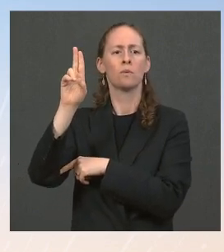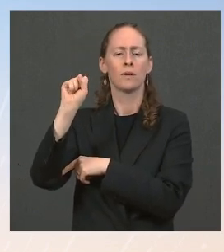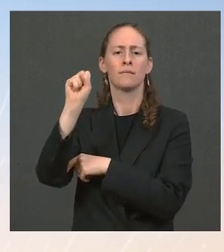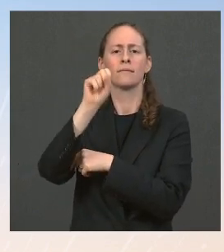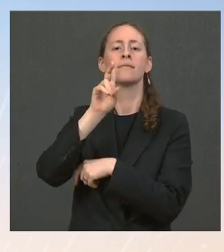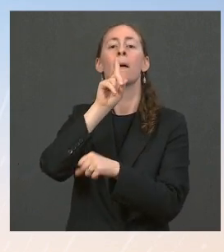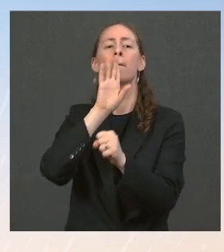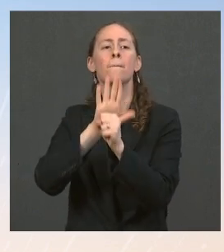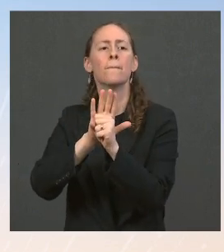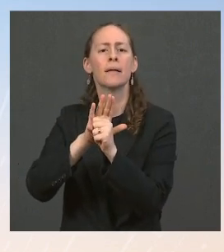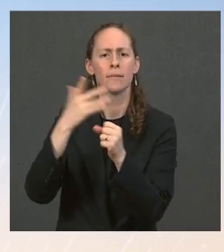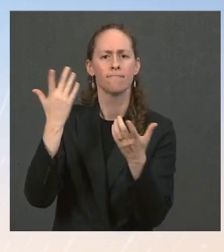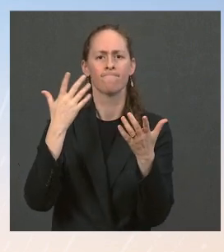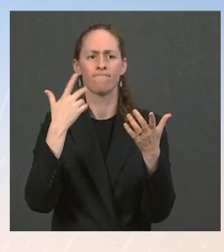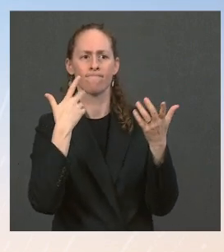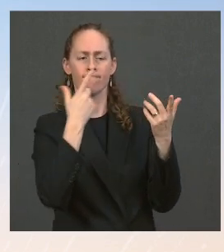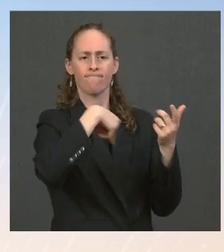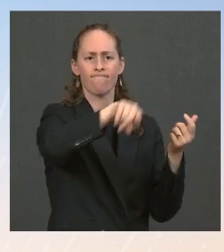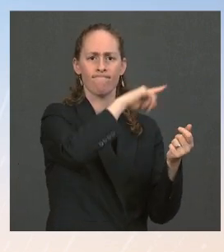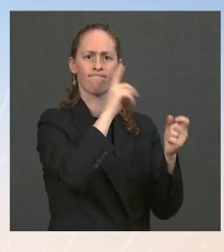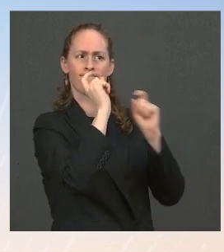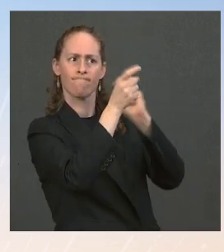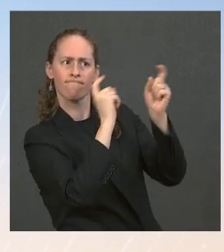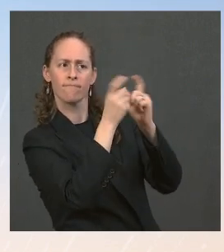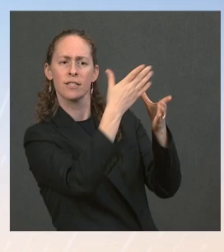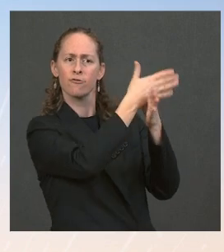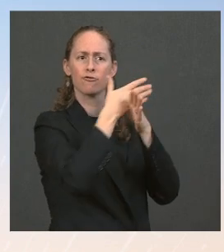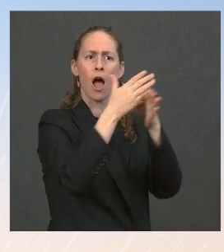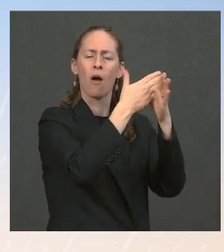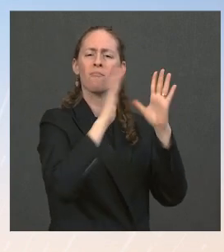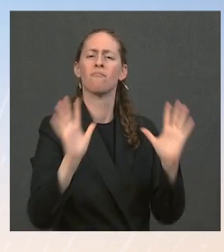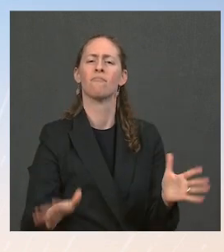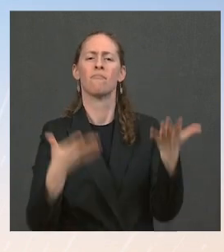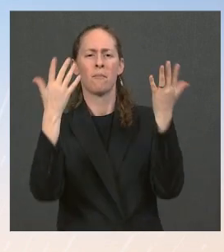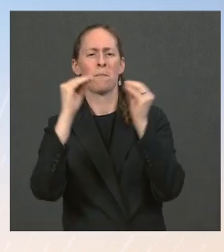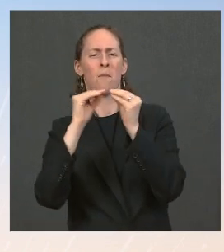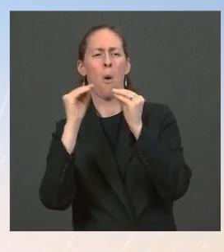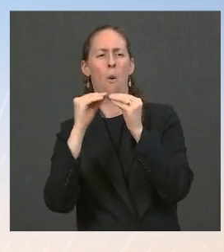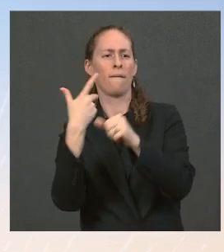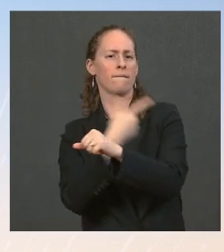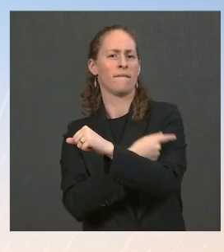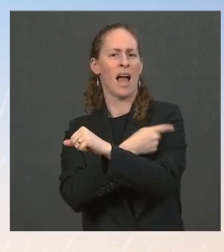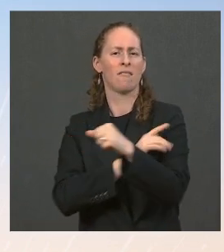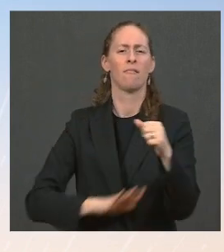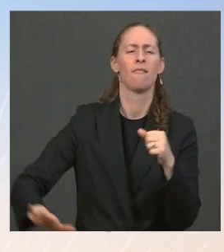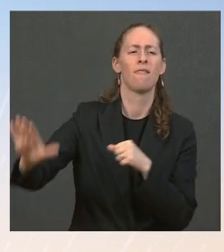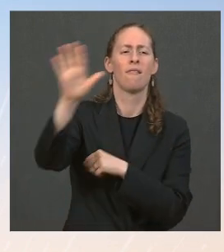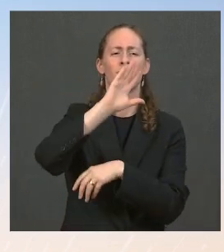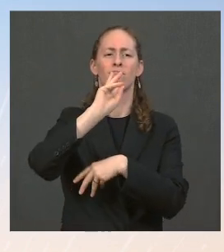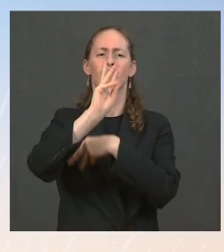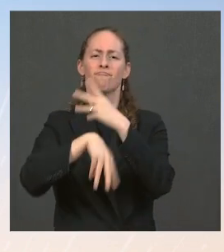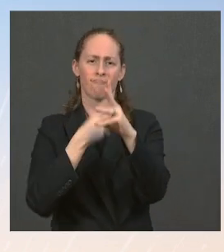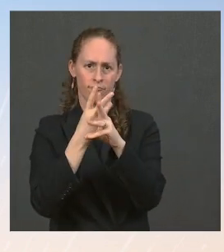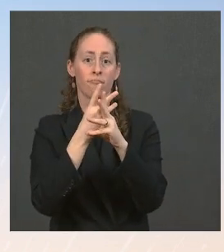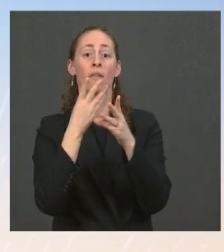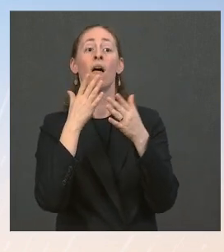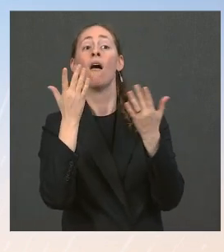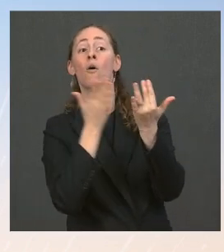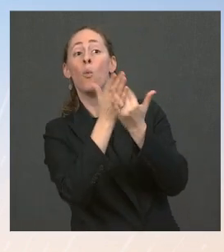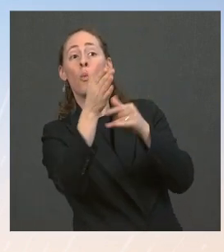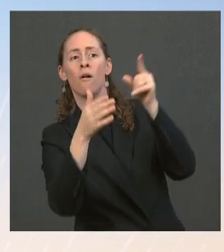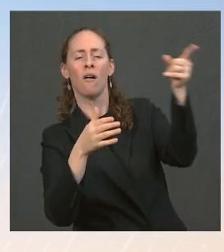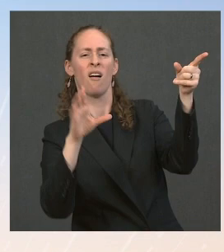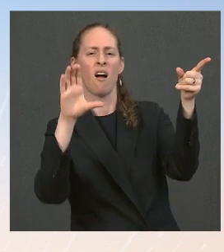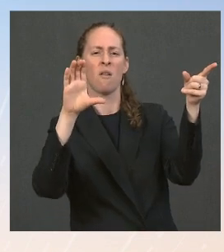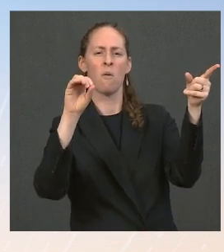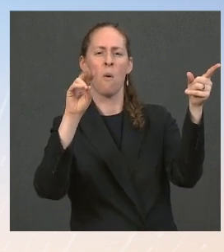to enhance vaccination rates, with a priority on sharing through COVAX and improving vaccination rates urgently in low and